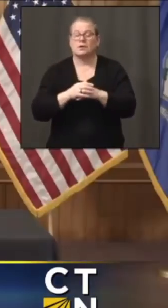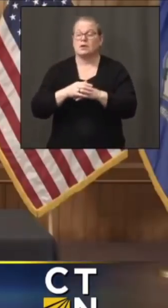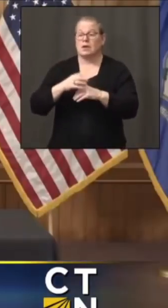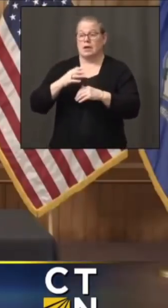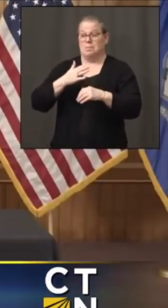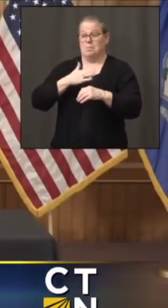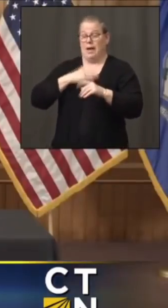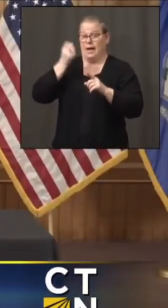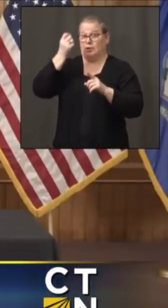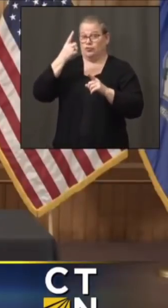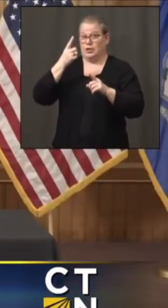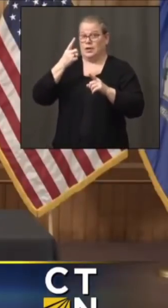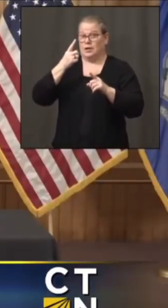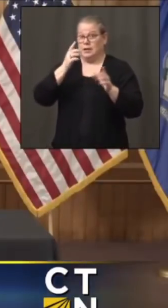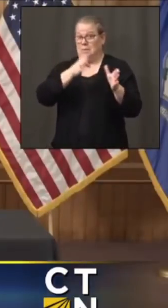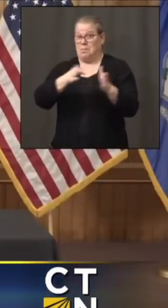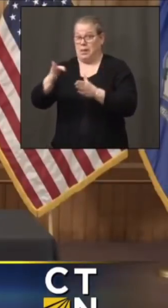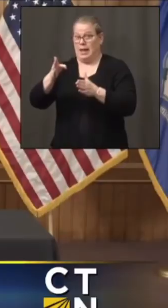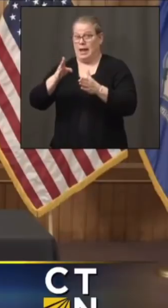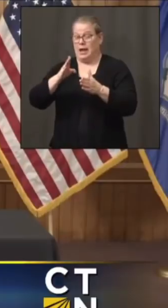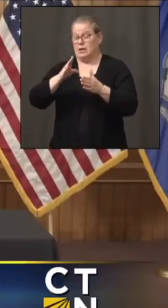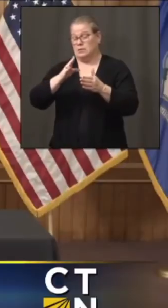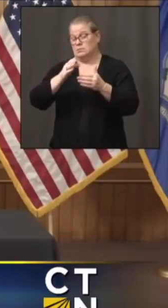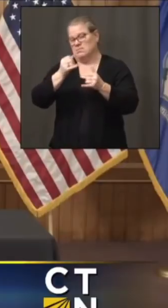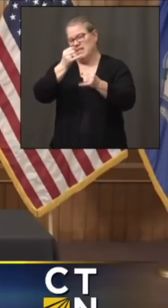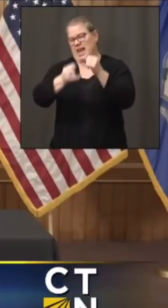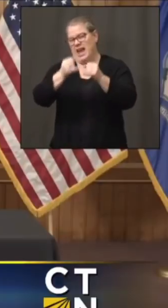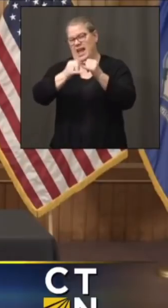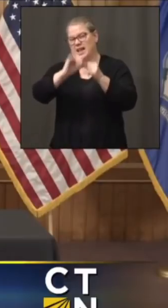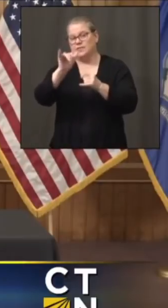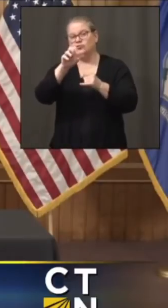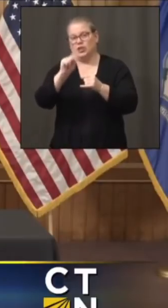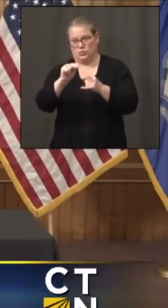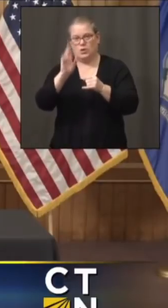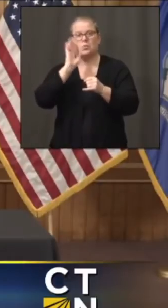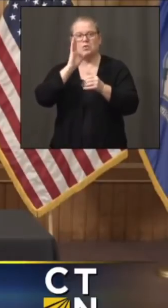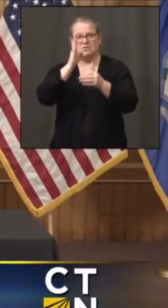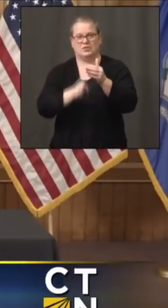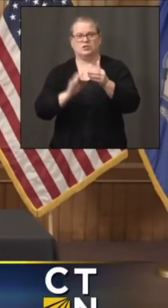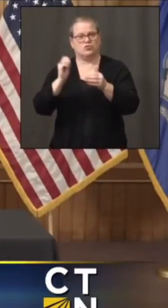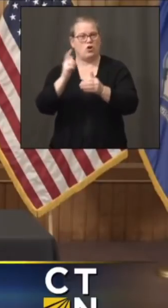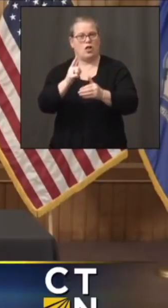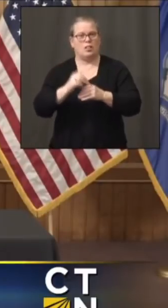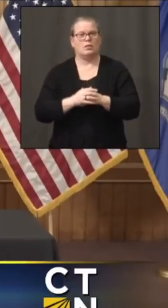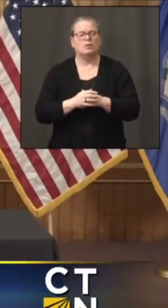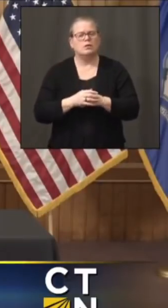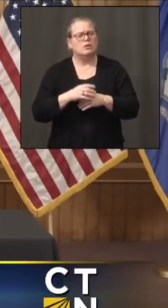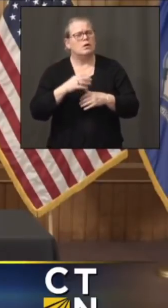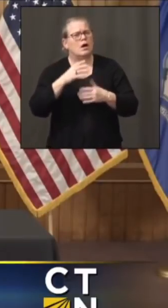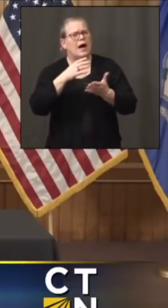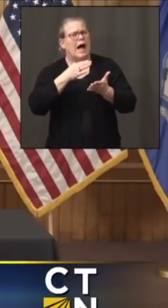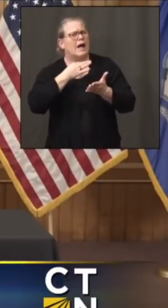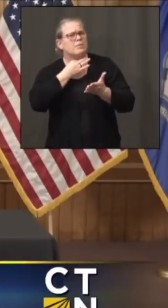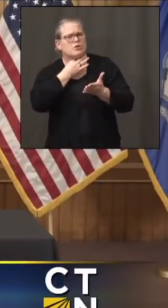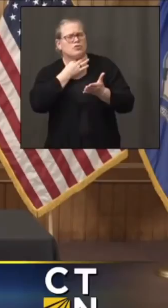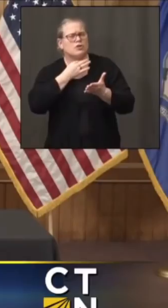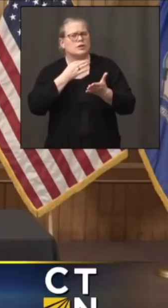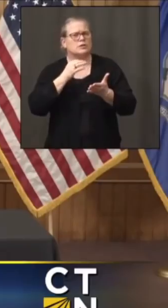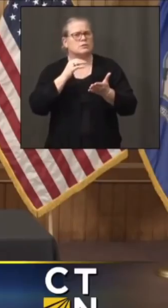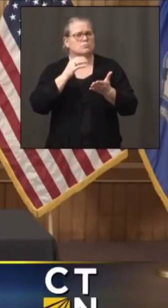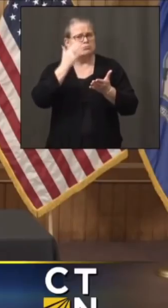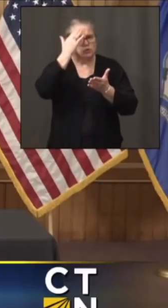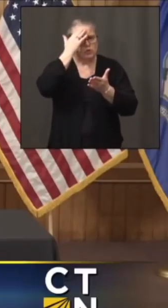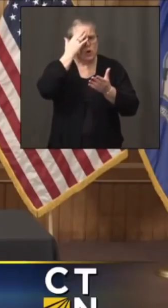Okay, got it. I'm also wondering what the latest data that you guys have on what percentage of healthcare workers